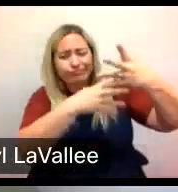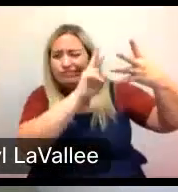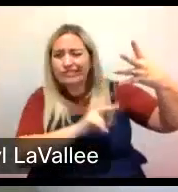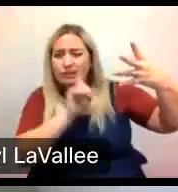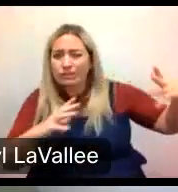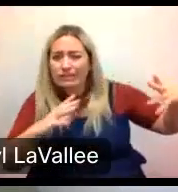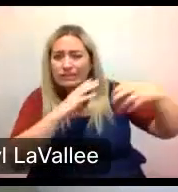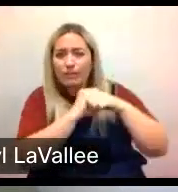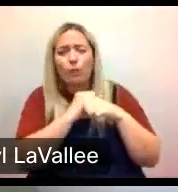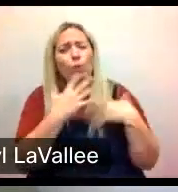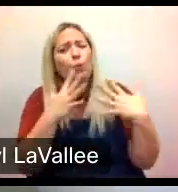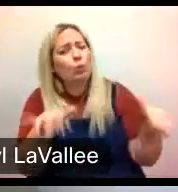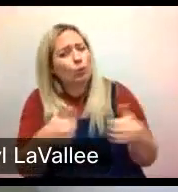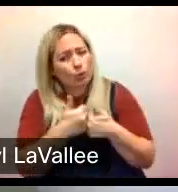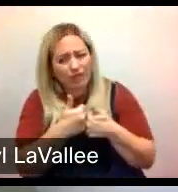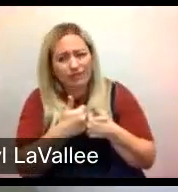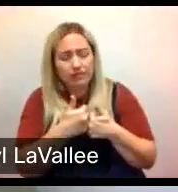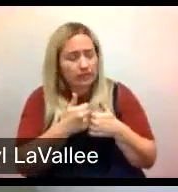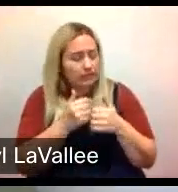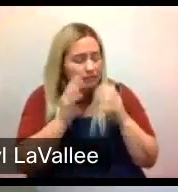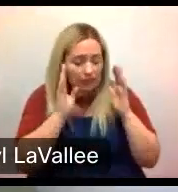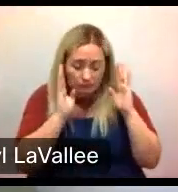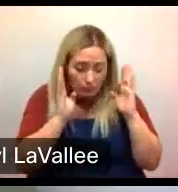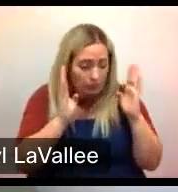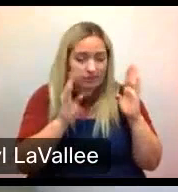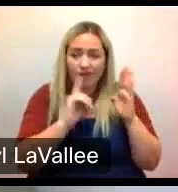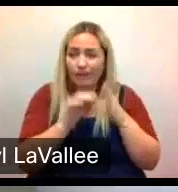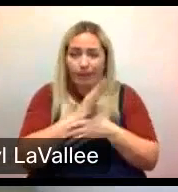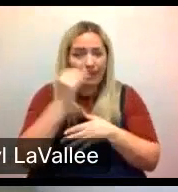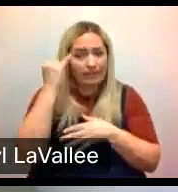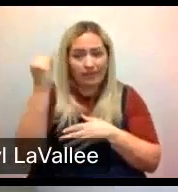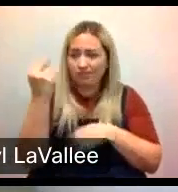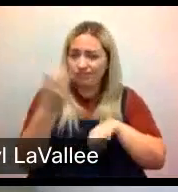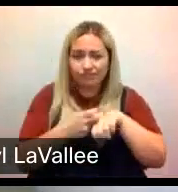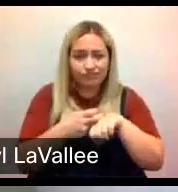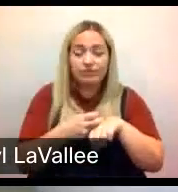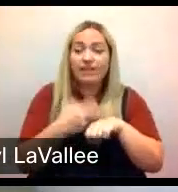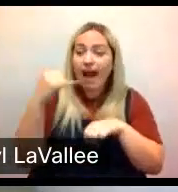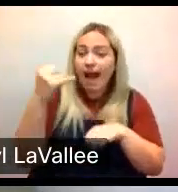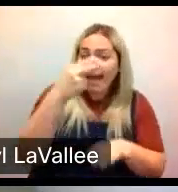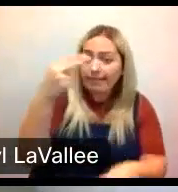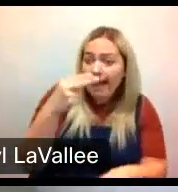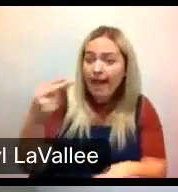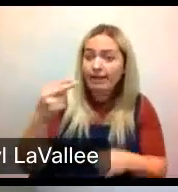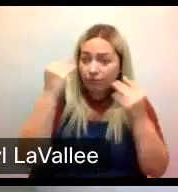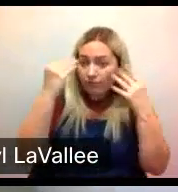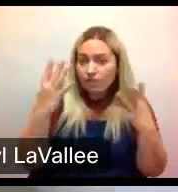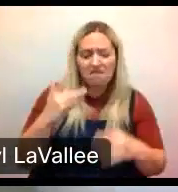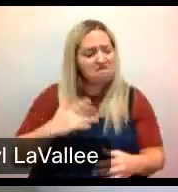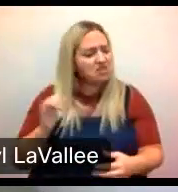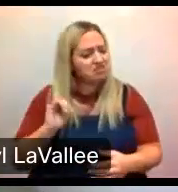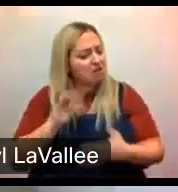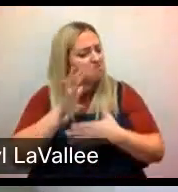can be very challenging to stay focused on that main idea. Highlighting information that feels like a main